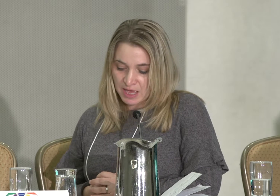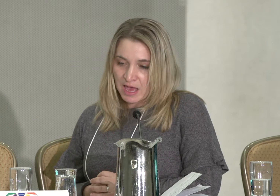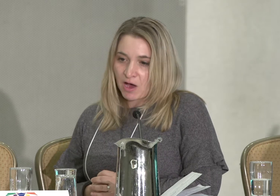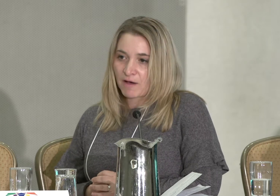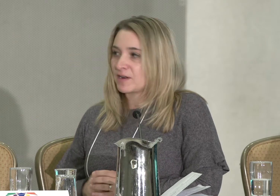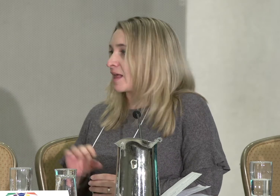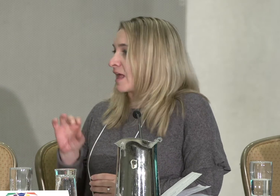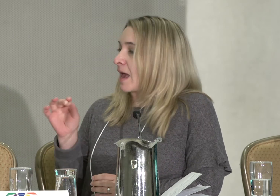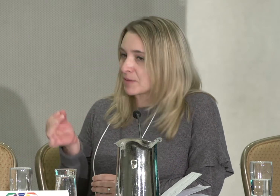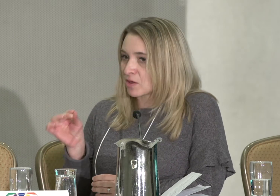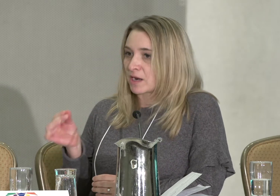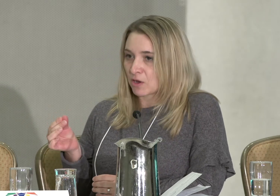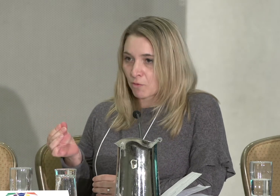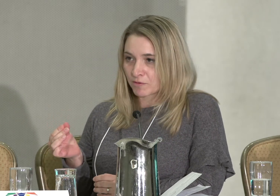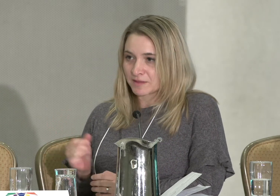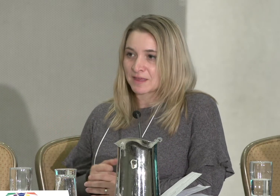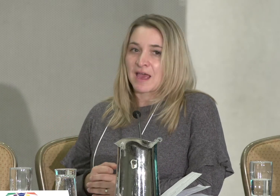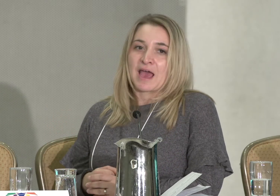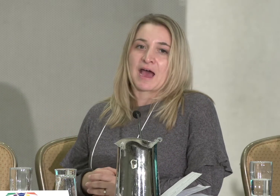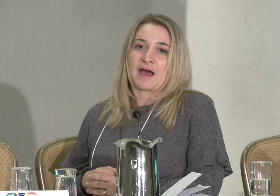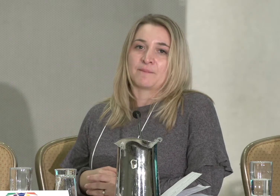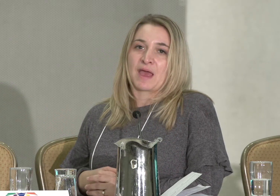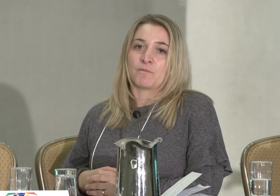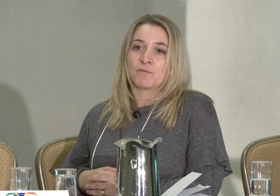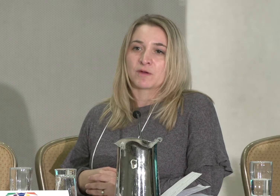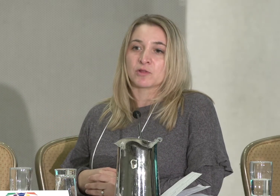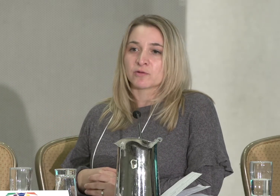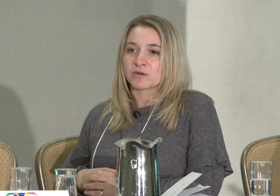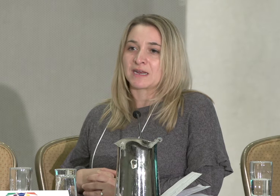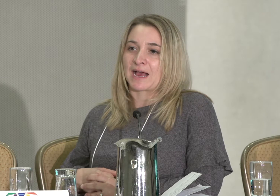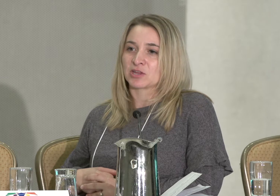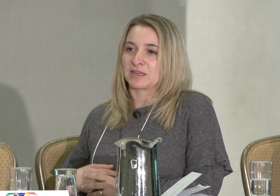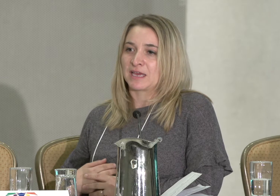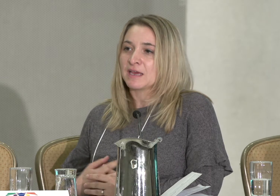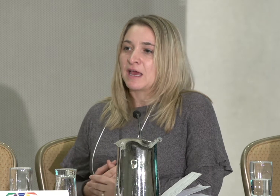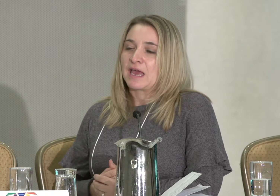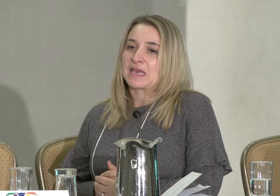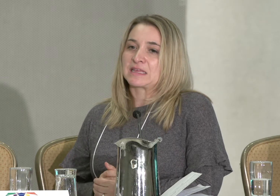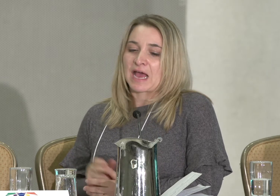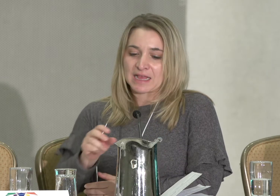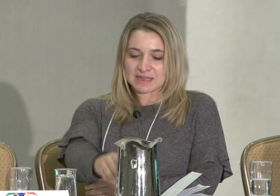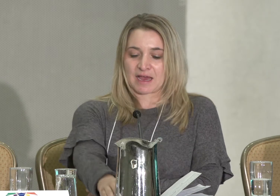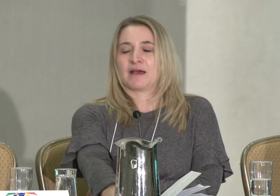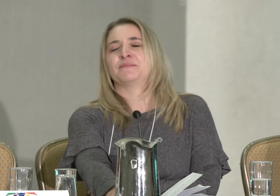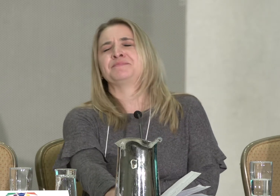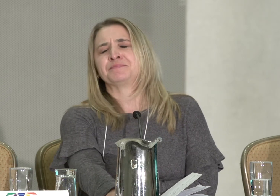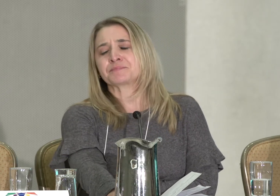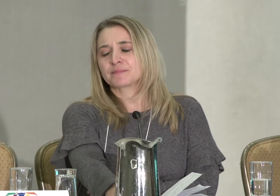conditions, often has that episodic course. And what we're learning actually is